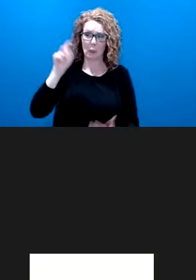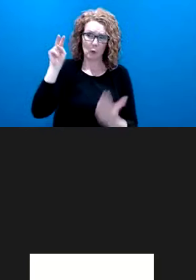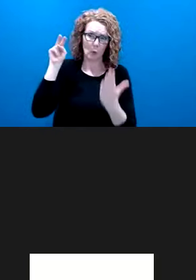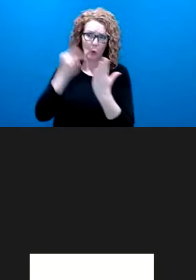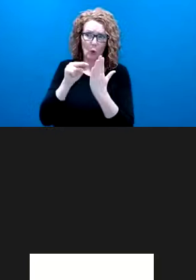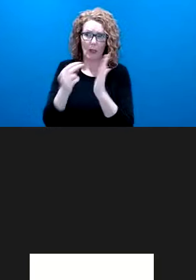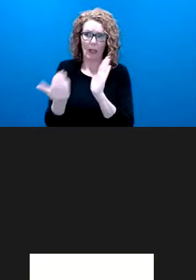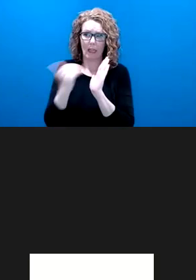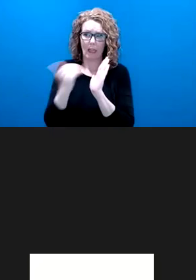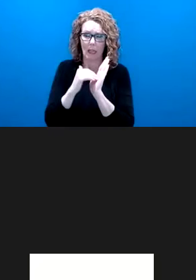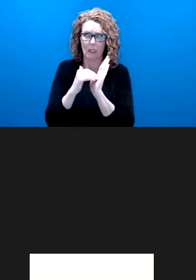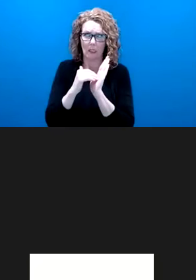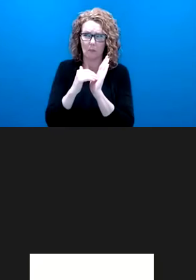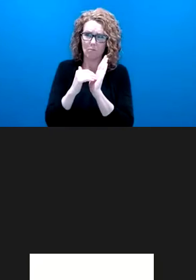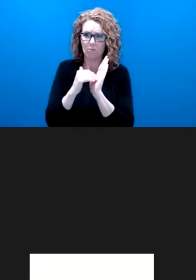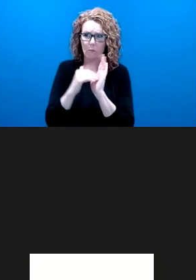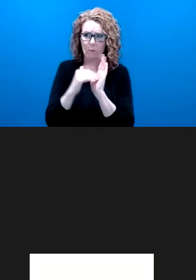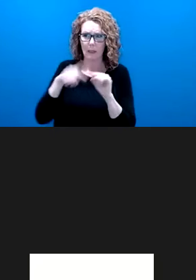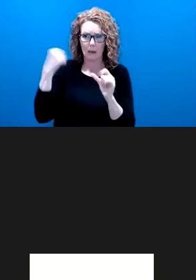specifically. I think,